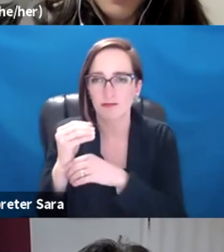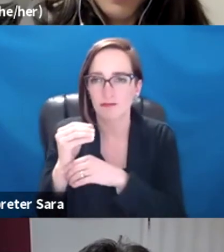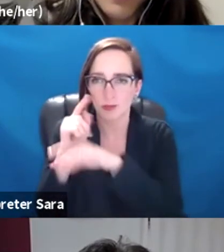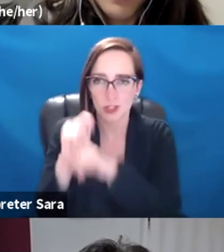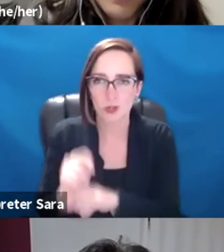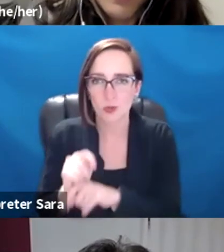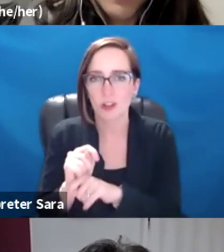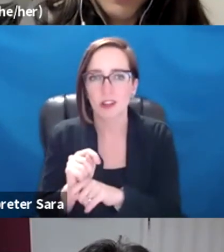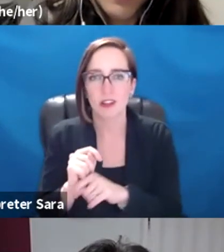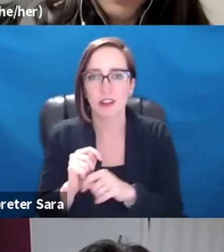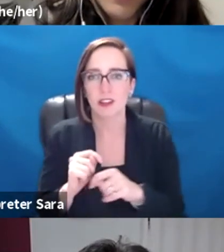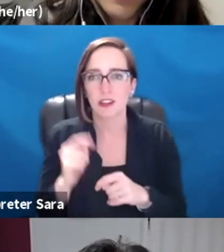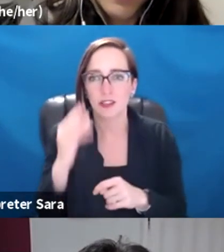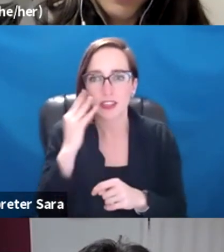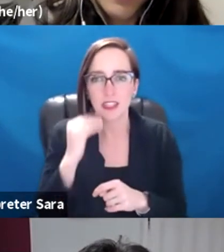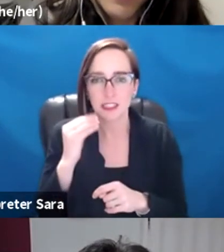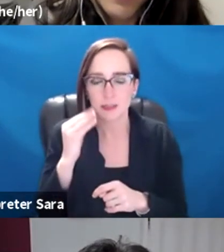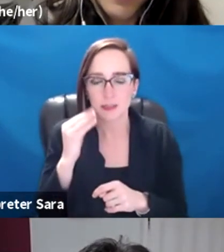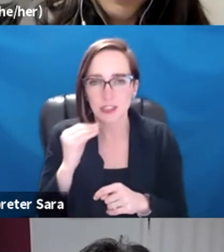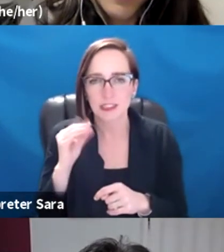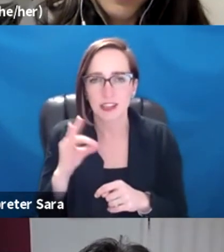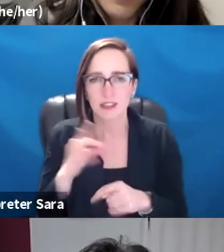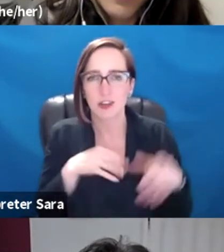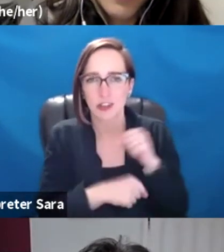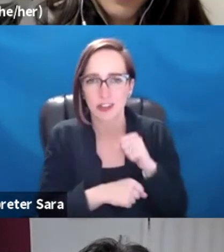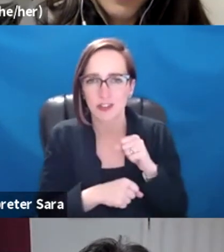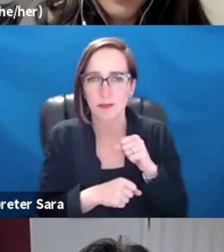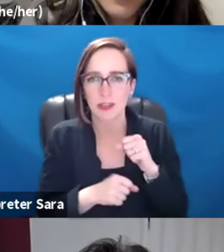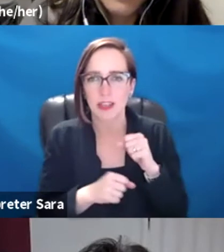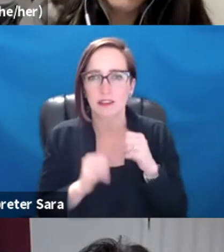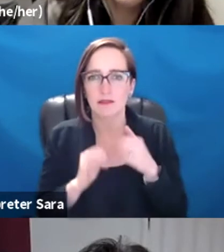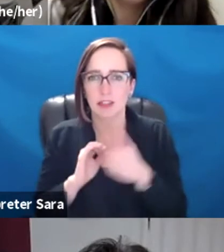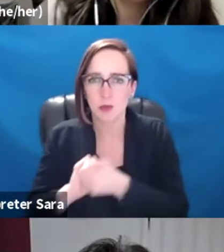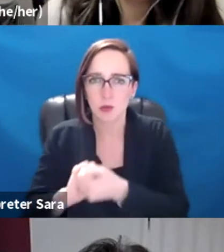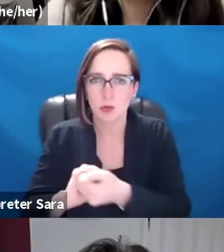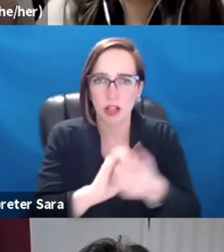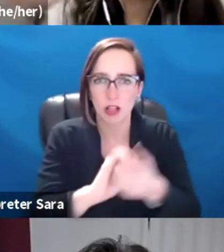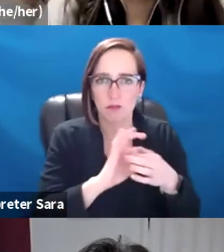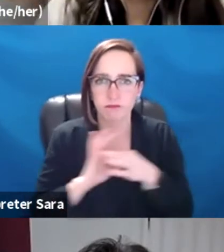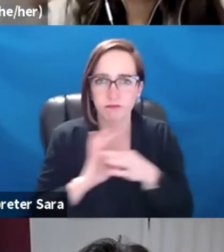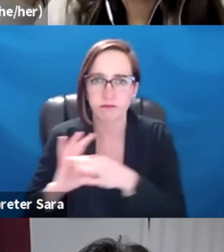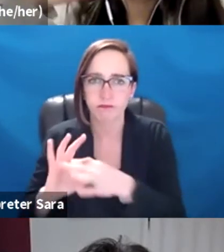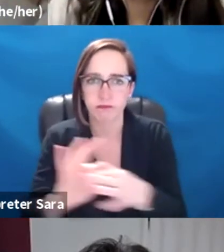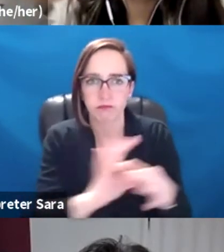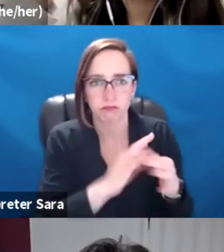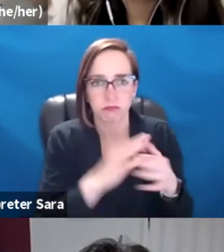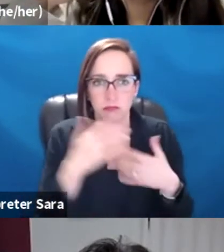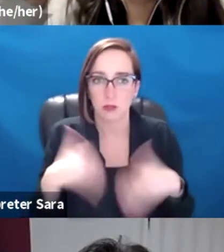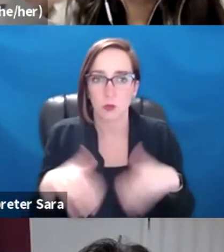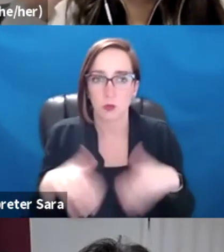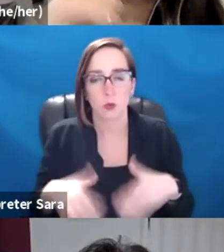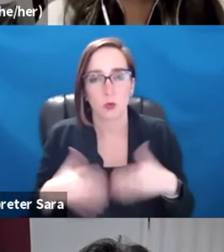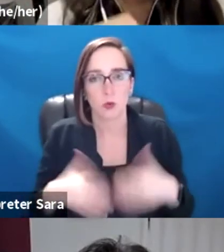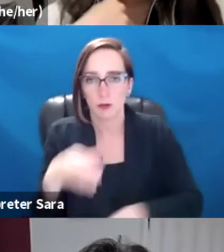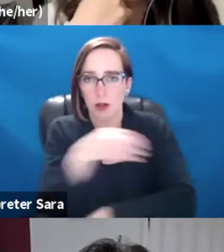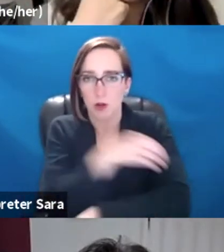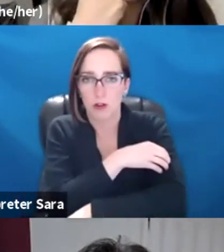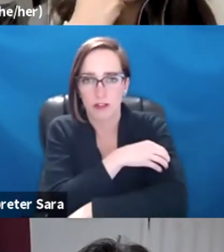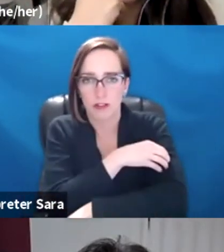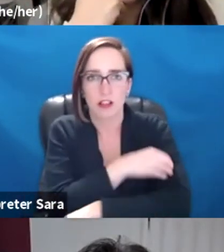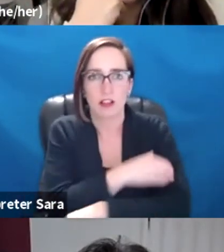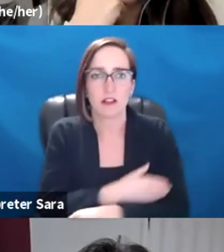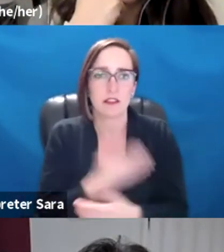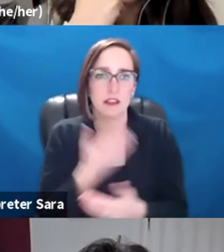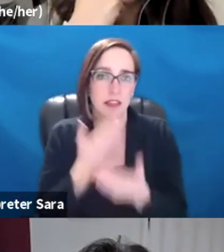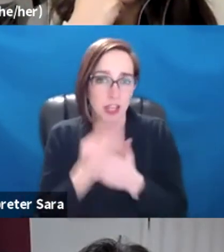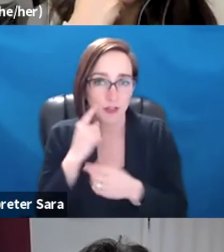on grief being communal was really powerful today. And so thank you for that. I